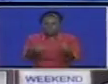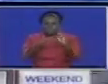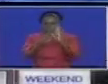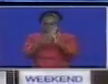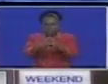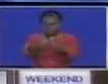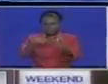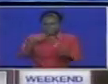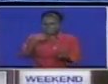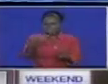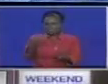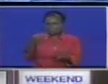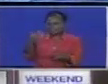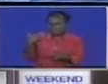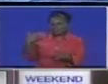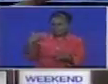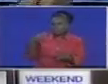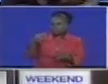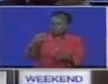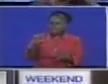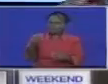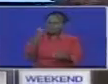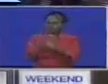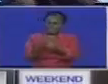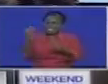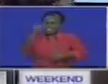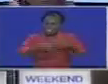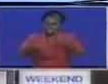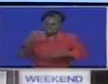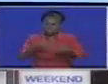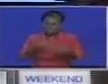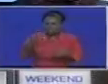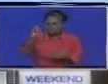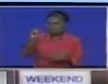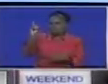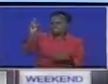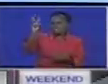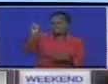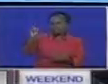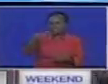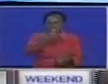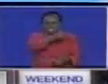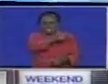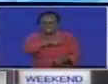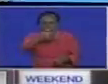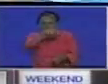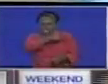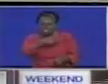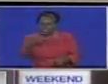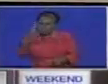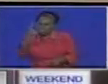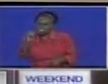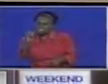telling Pareno before we came in, that you are conducting an election of ODM with the delegates who were elected in 2011,